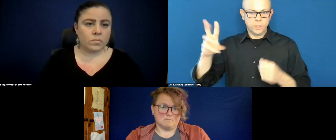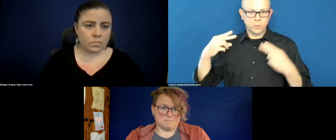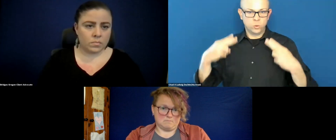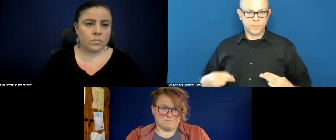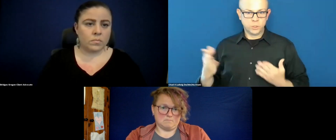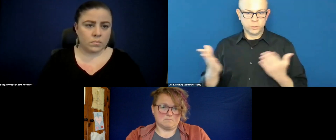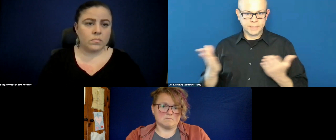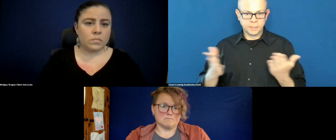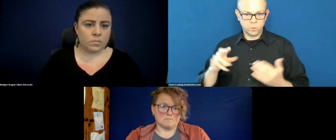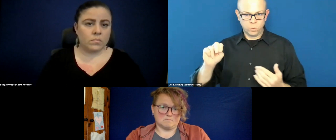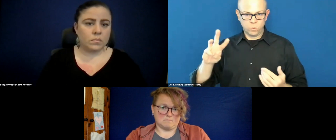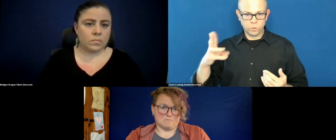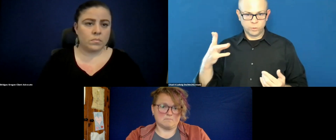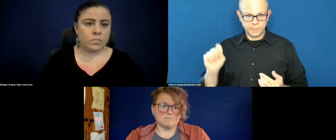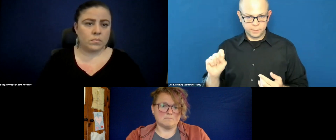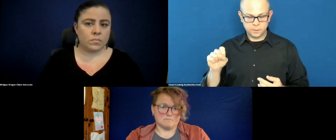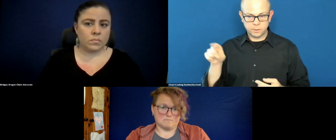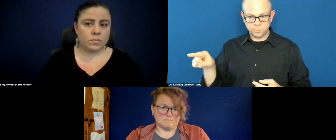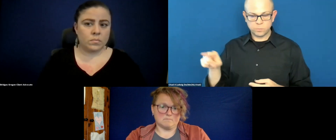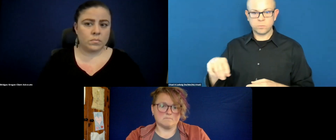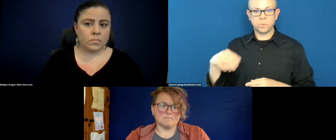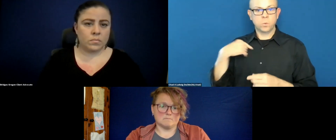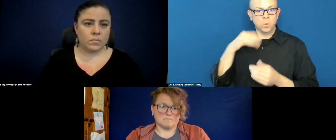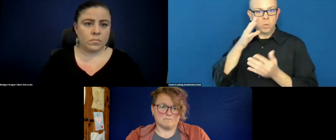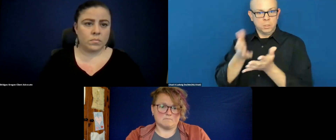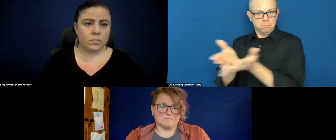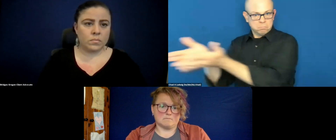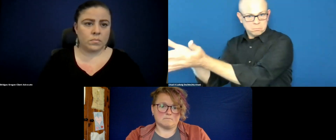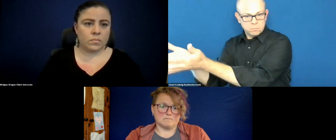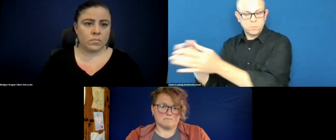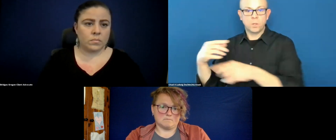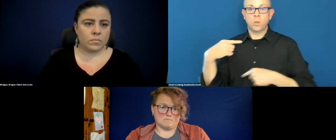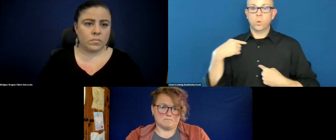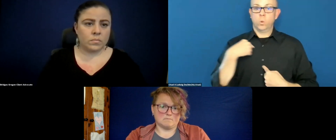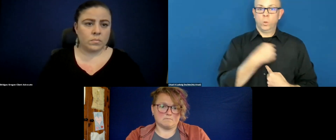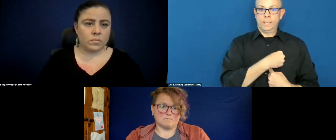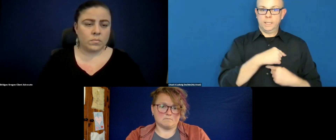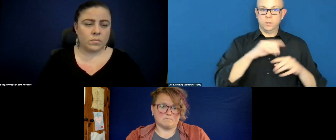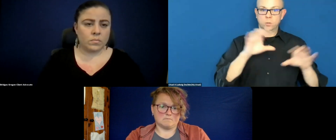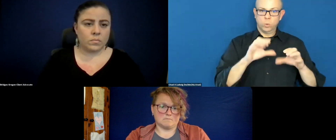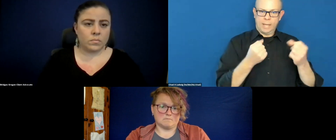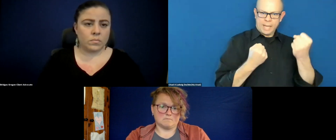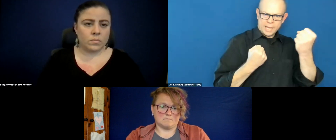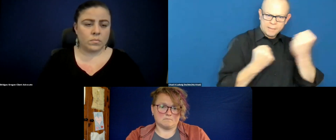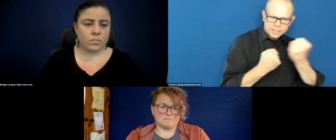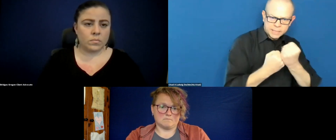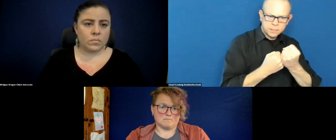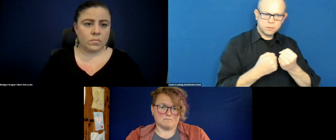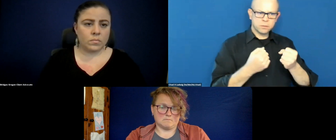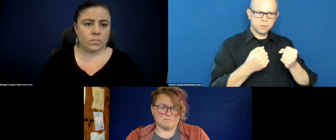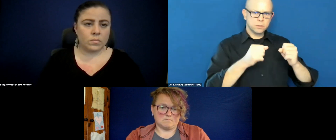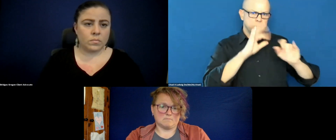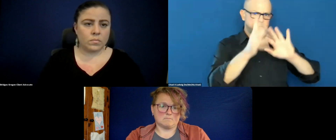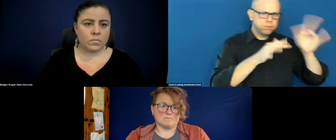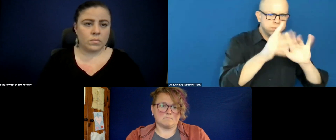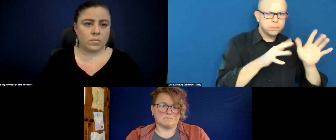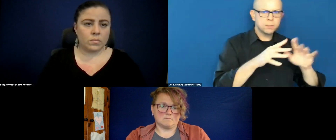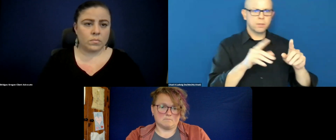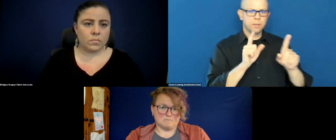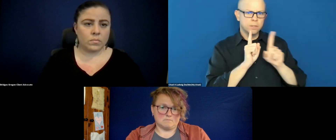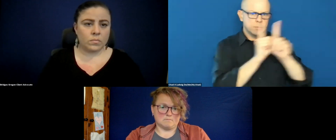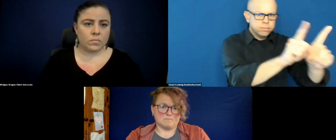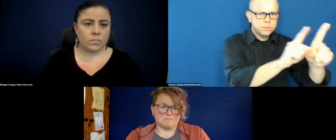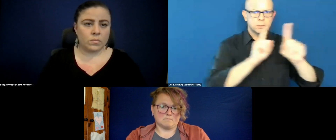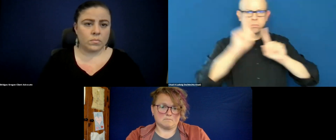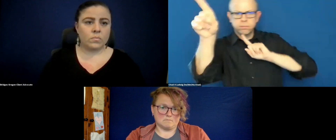at Horizons Northwest Human Services that we can refer people to who have signing abilities as